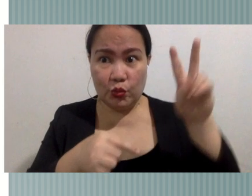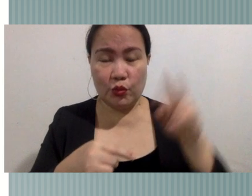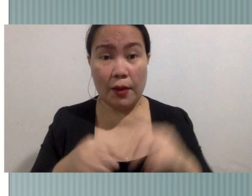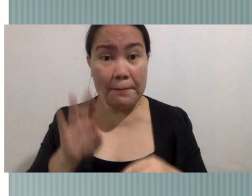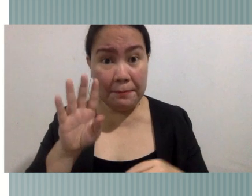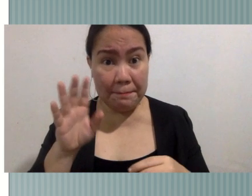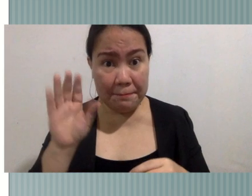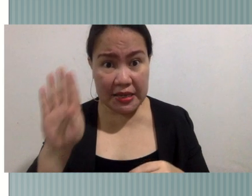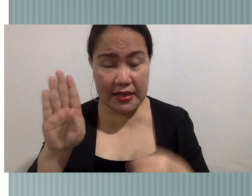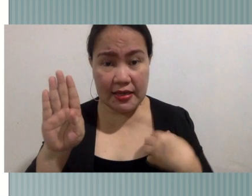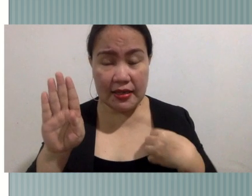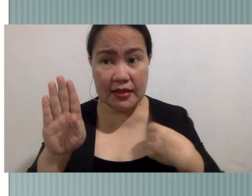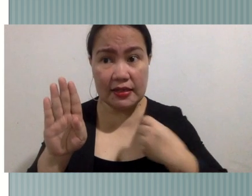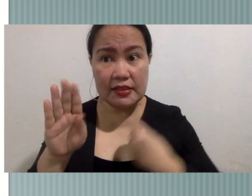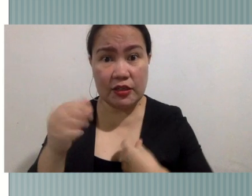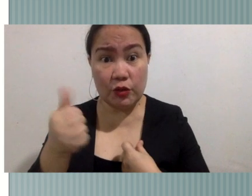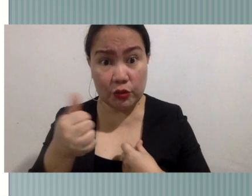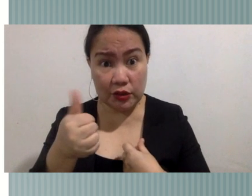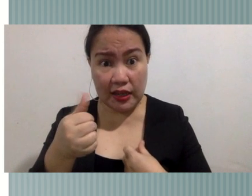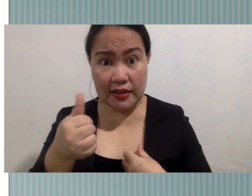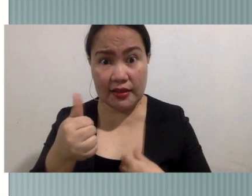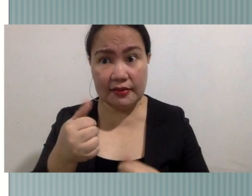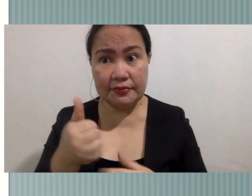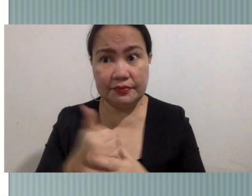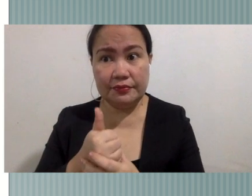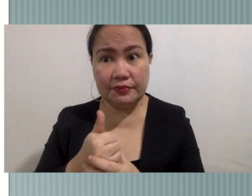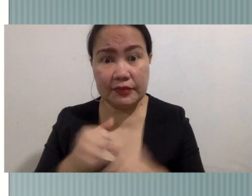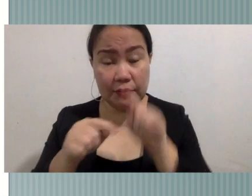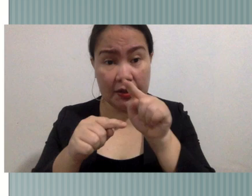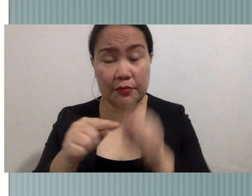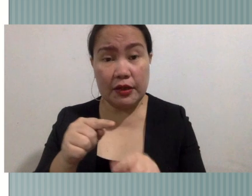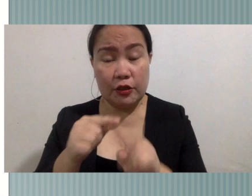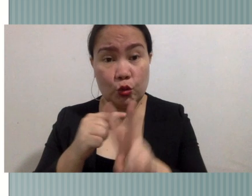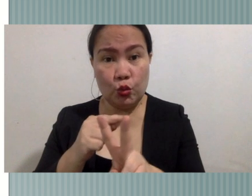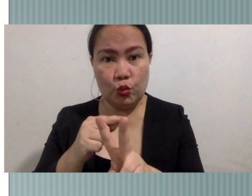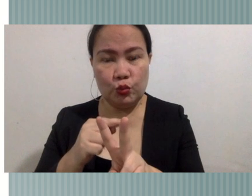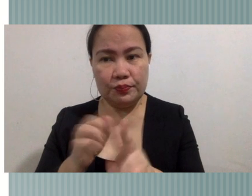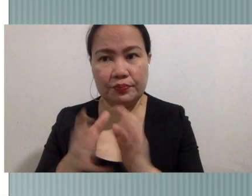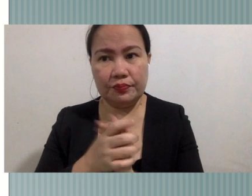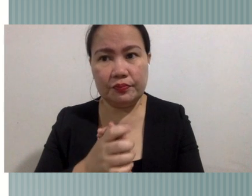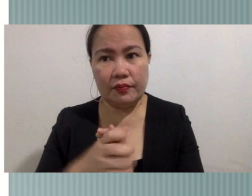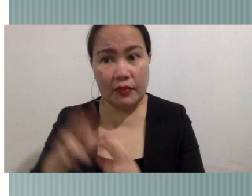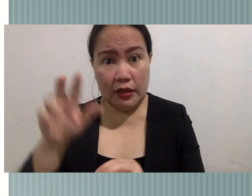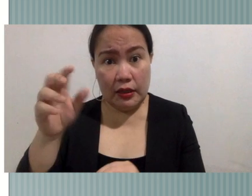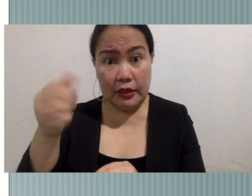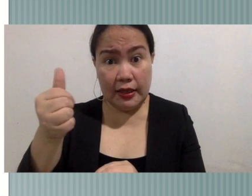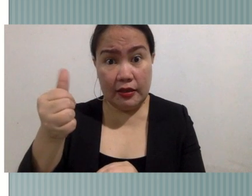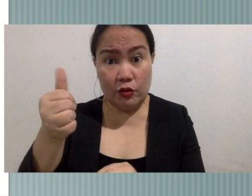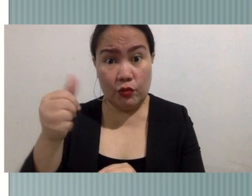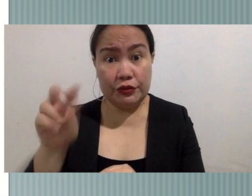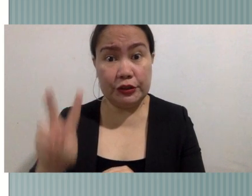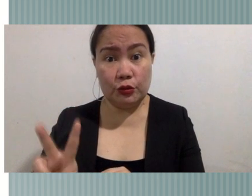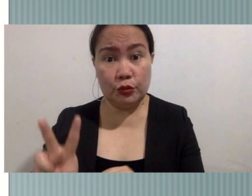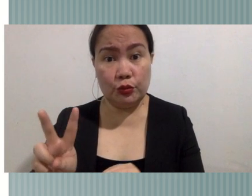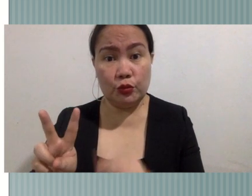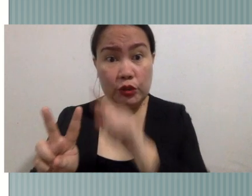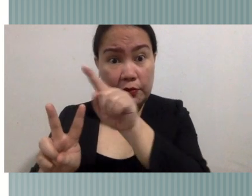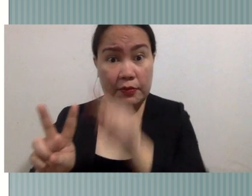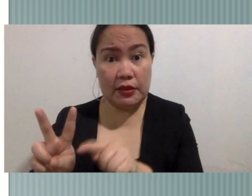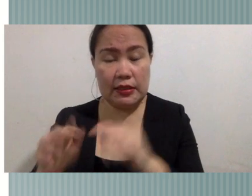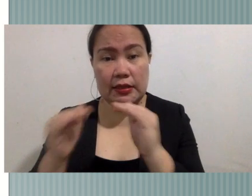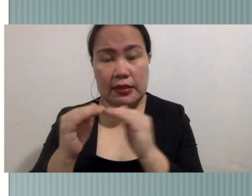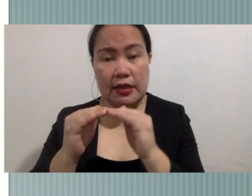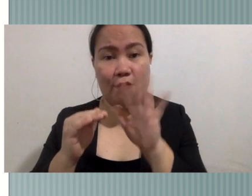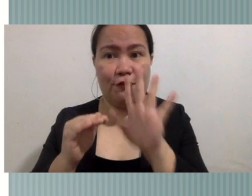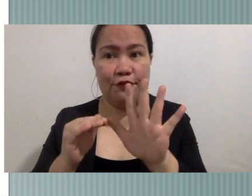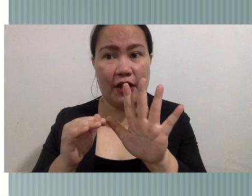Kunin natin yung value ng b tapos i-divide natin sa 2. So that is 10 over 2 is